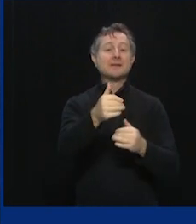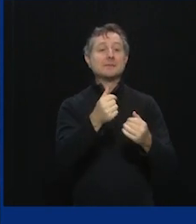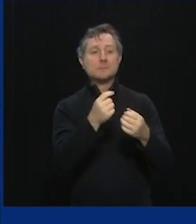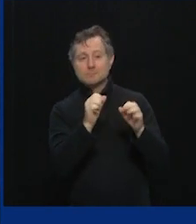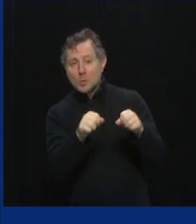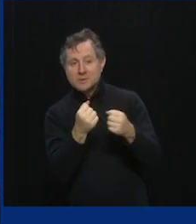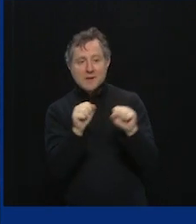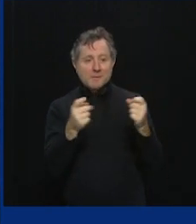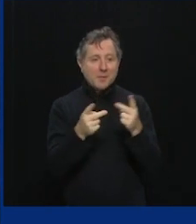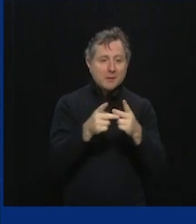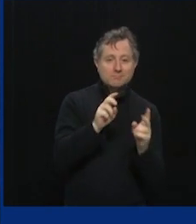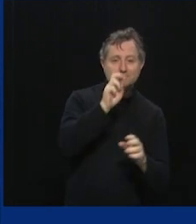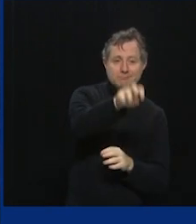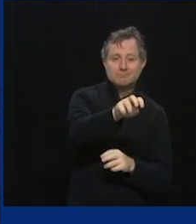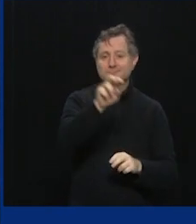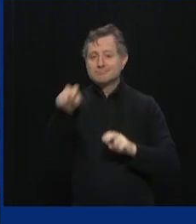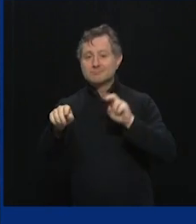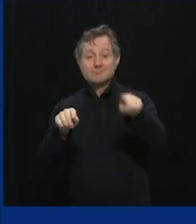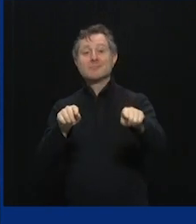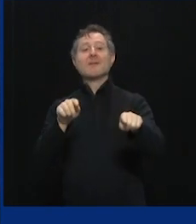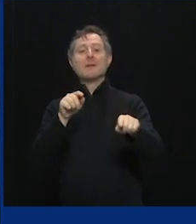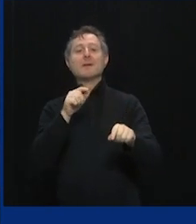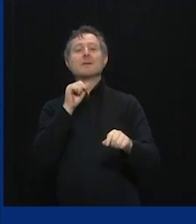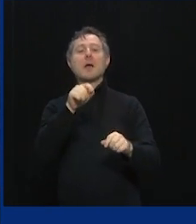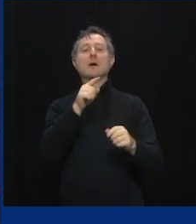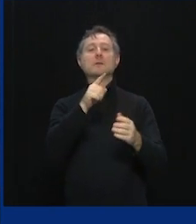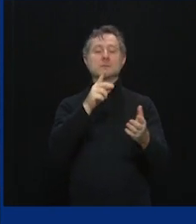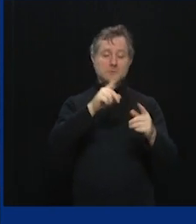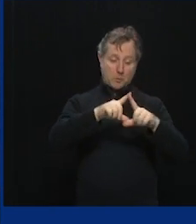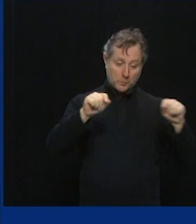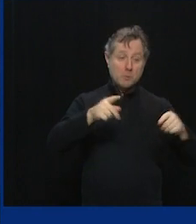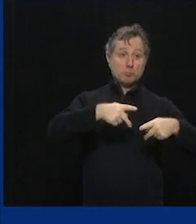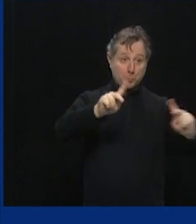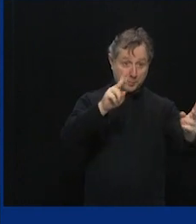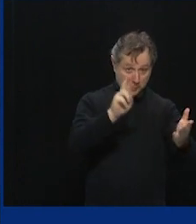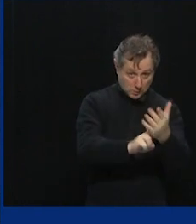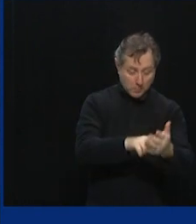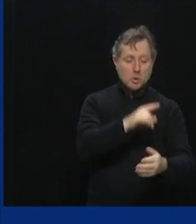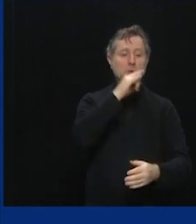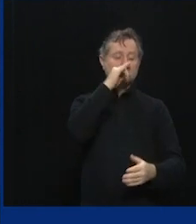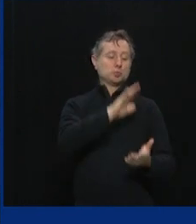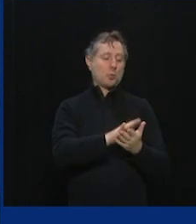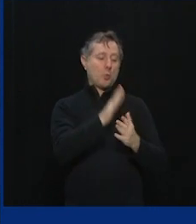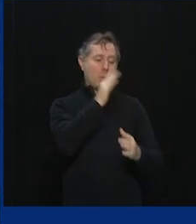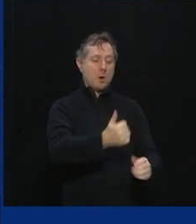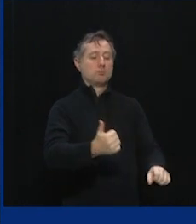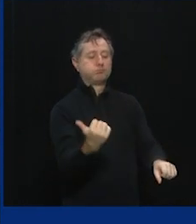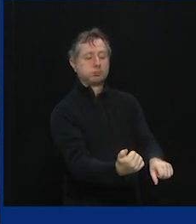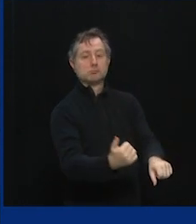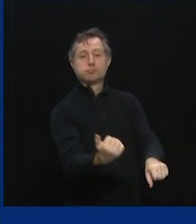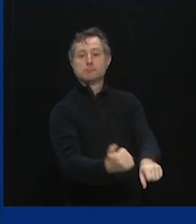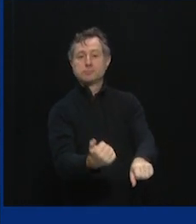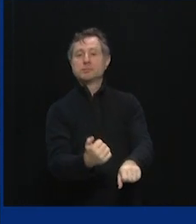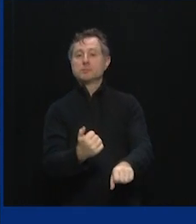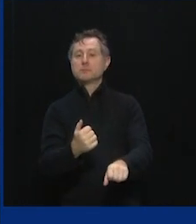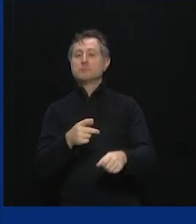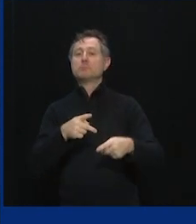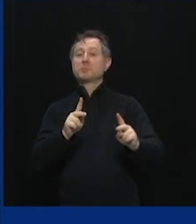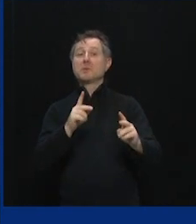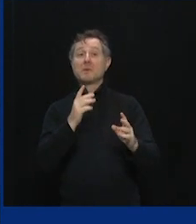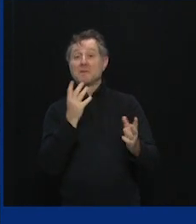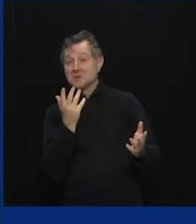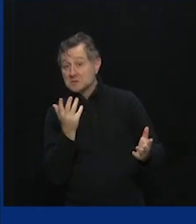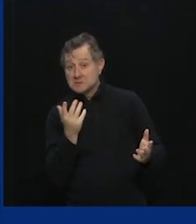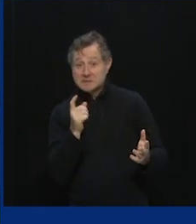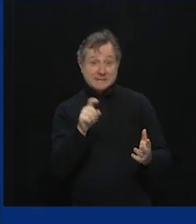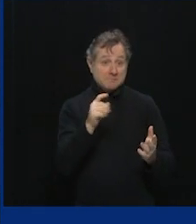make sure that the schools have the resources they need. We'll give them the money if they need more money. We're going to be there to make this happen. But in addition to